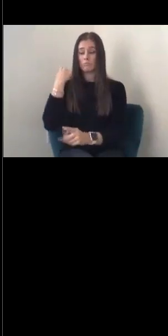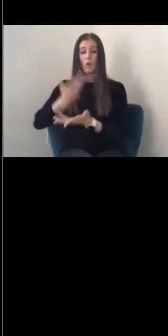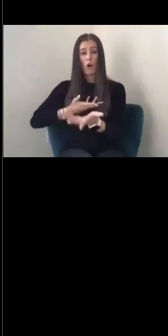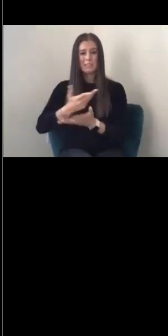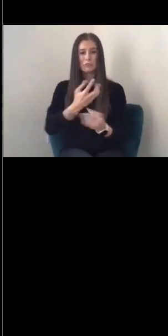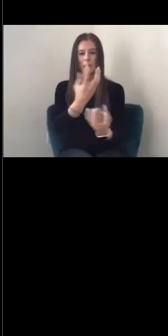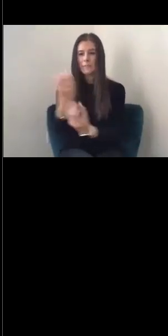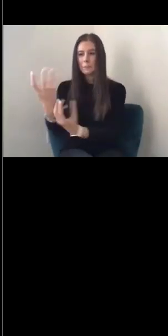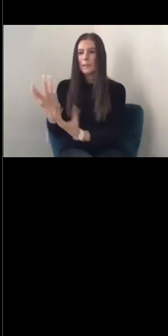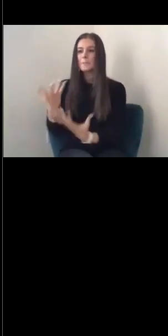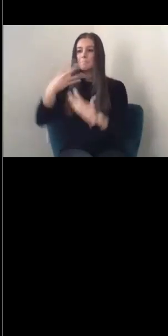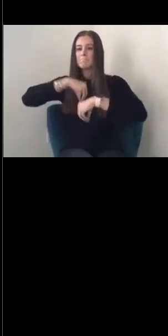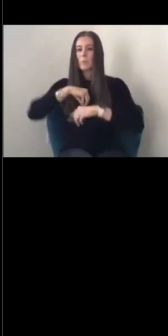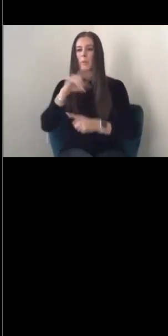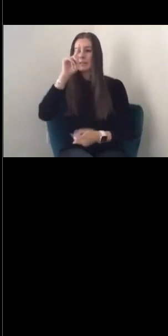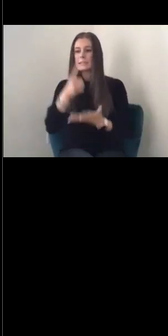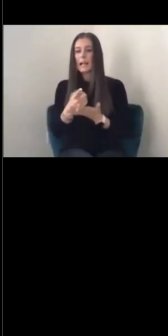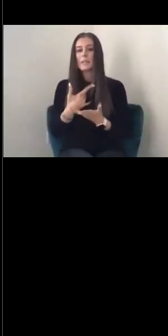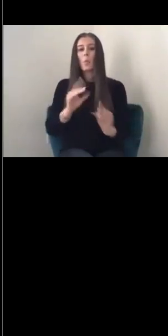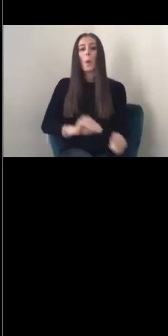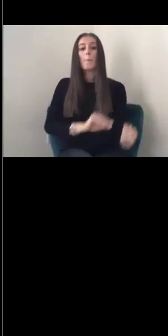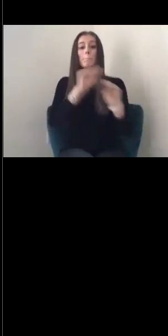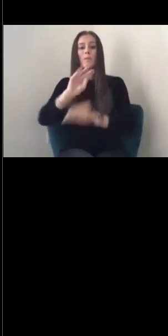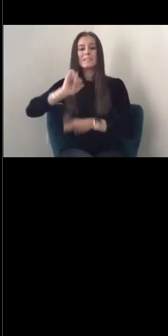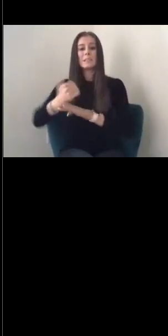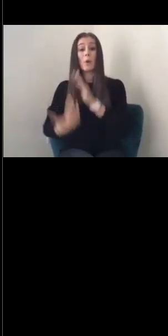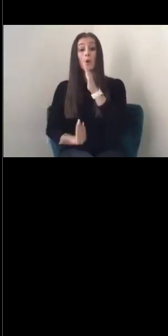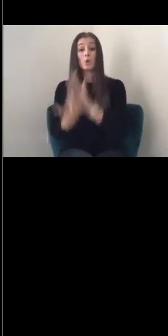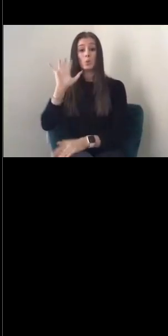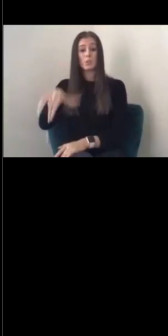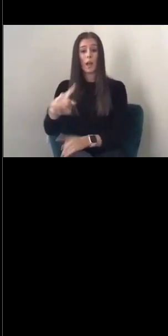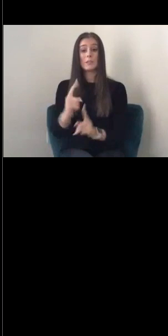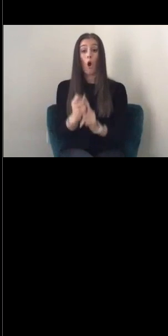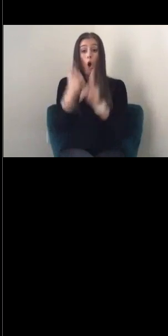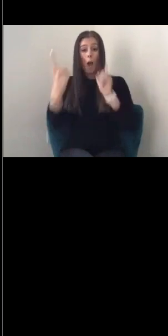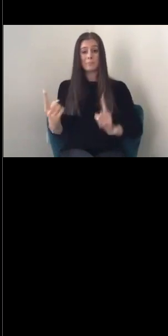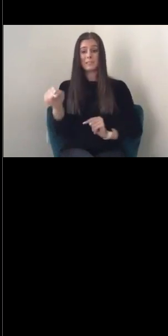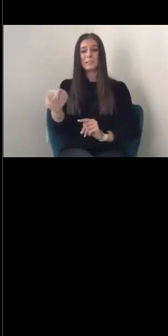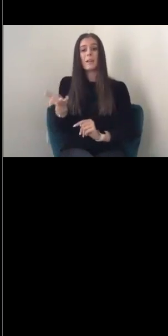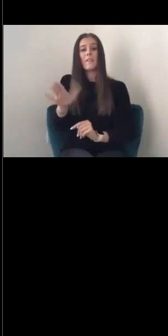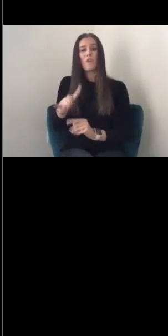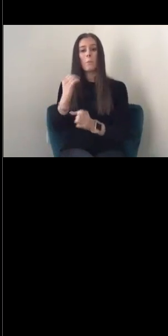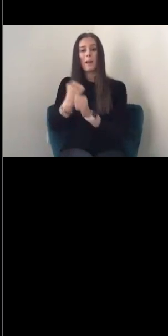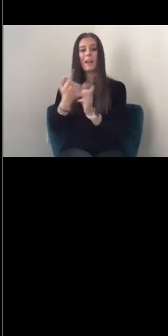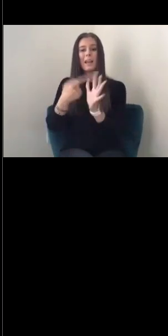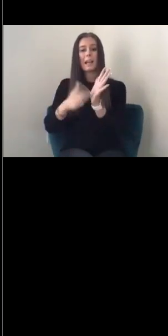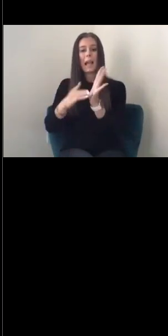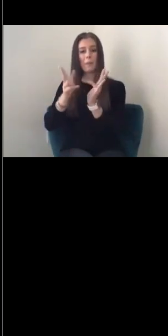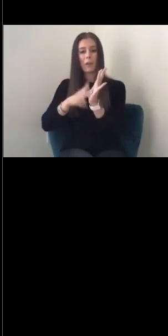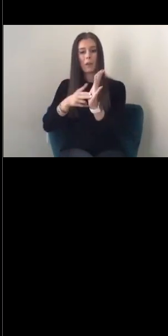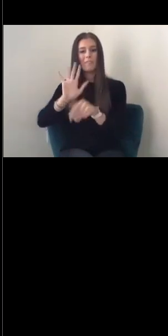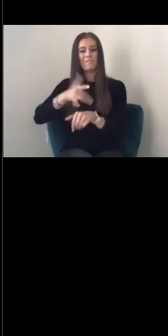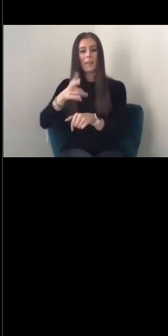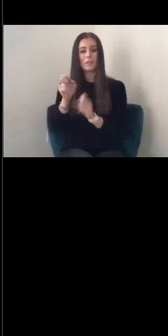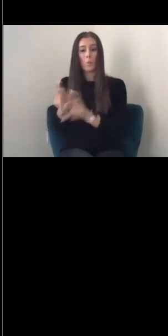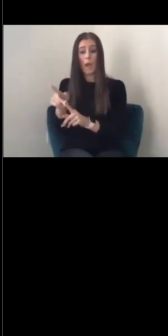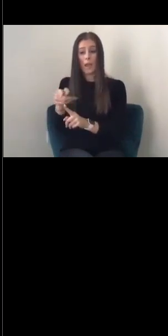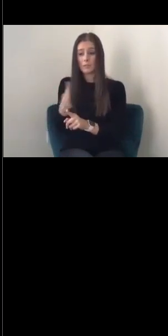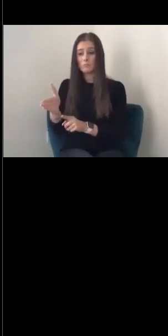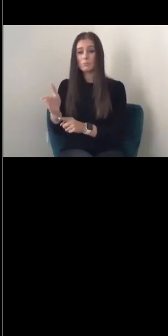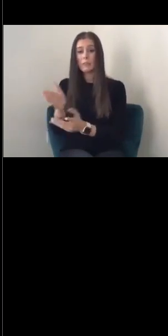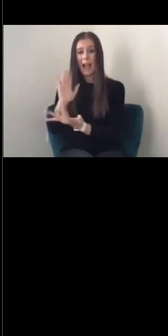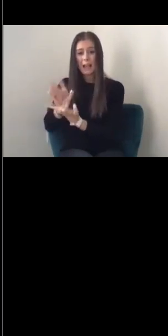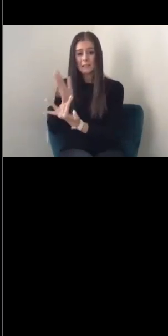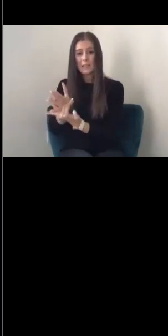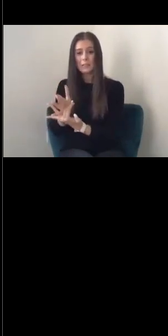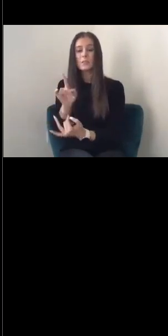site adjacent to the current location with access off Gammon Fields Way. The travellers site would remain approximately